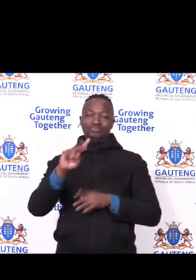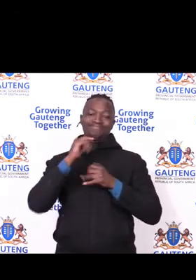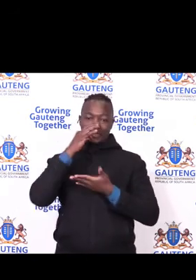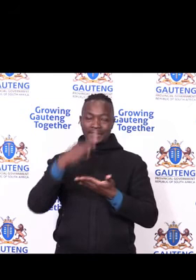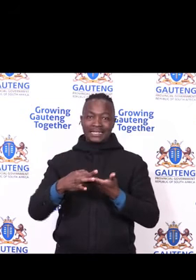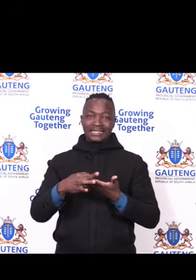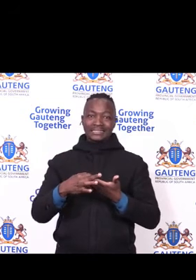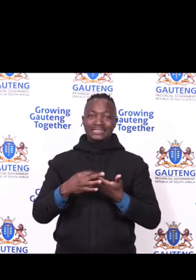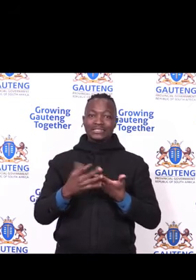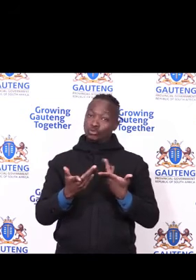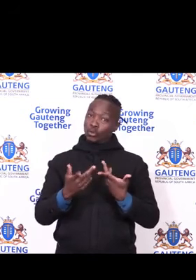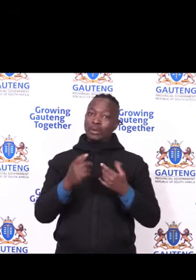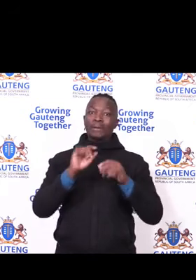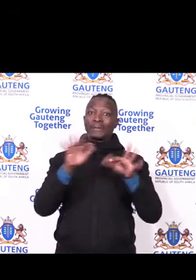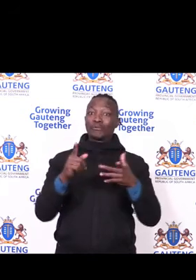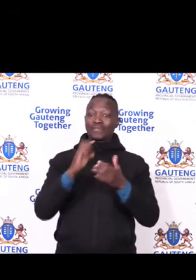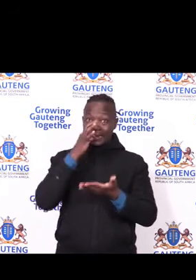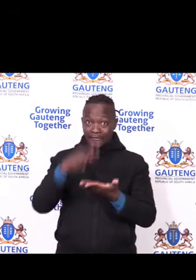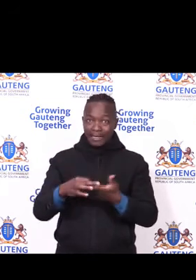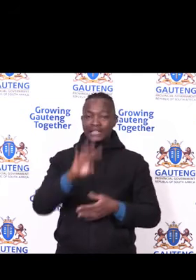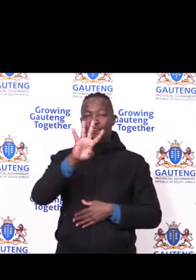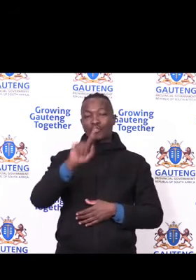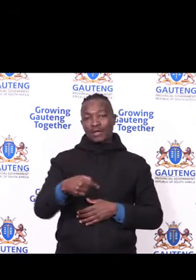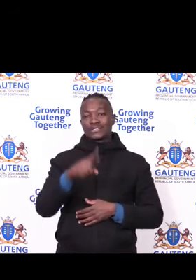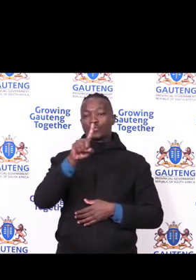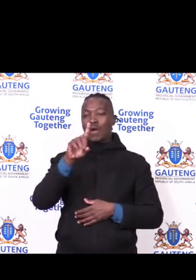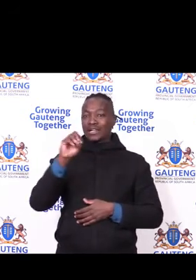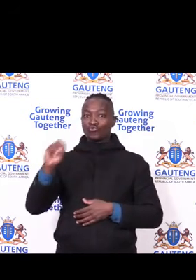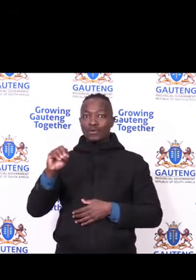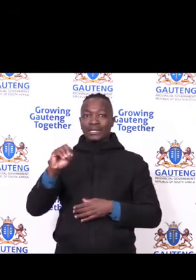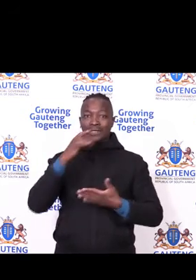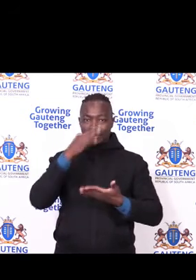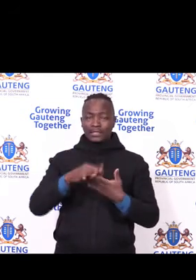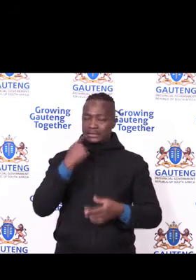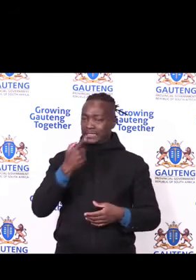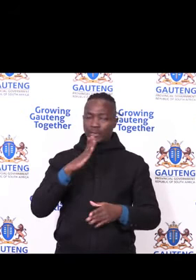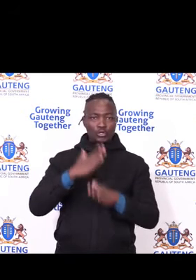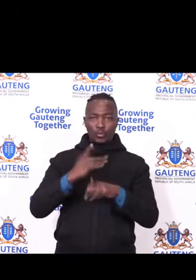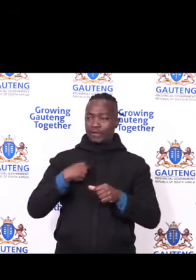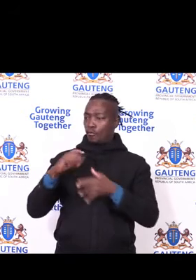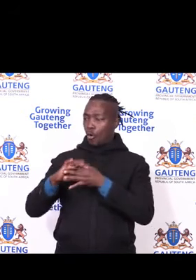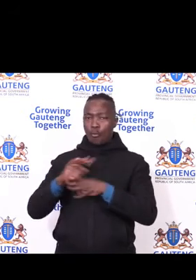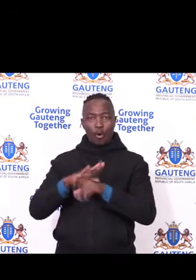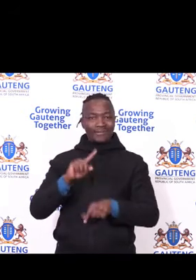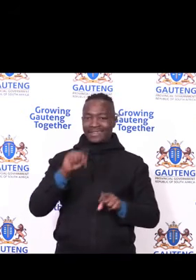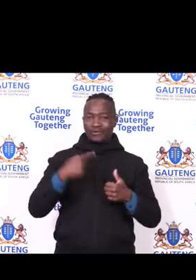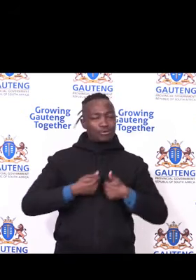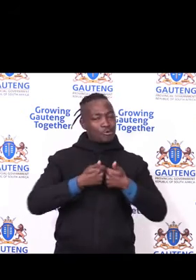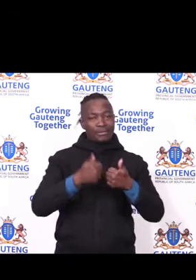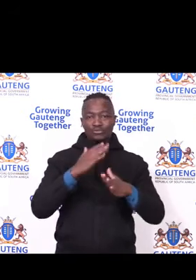with 4,100 applications of people that say they want to work from home or they want to be excused from work. Of